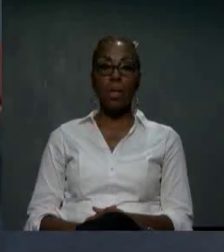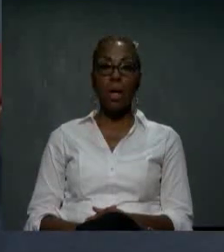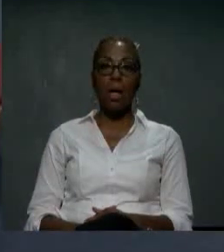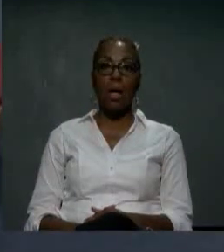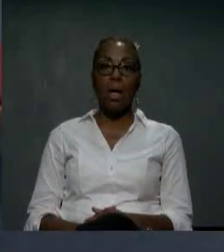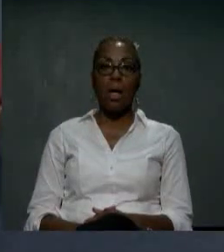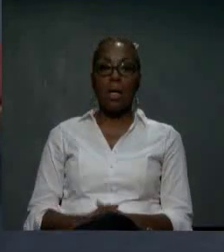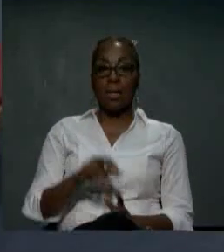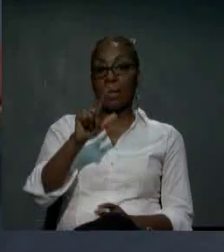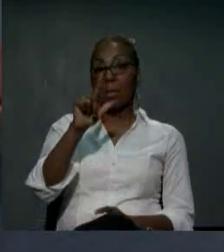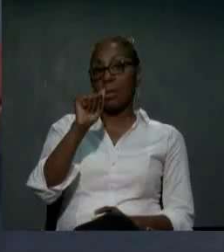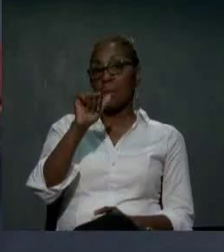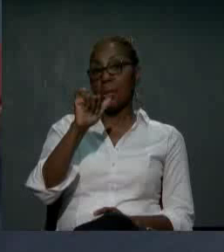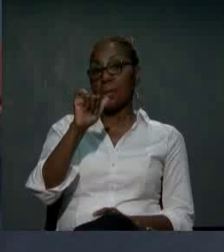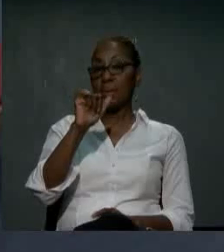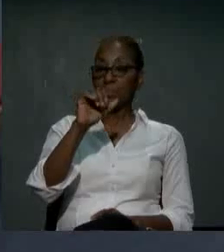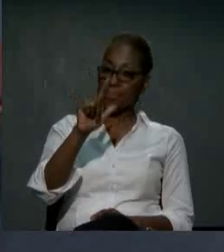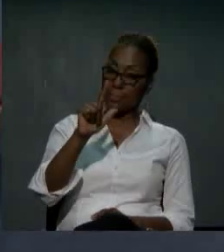Commissioner Leahy.